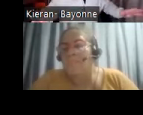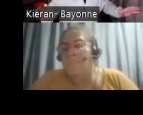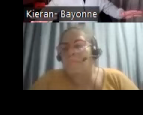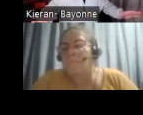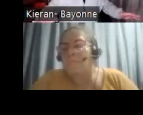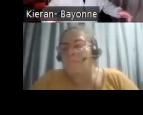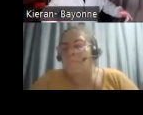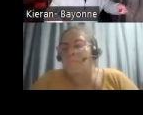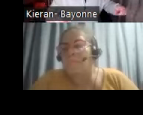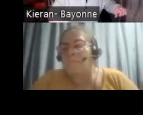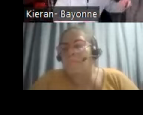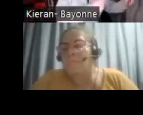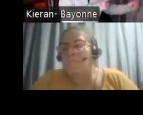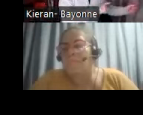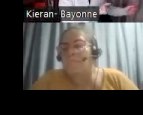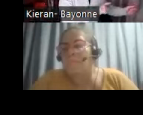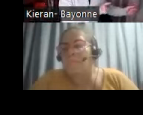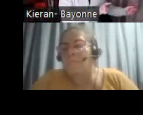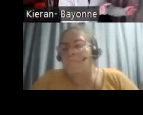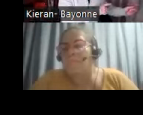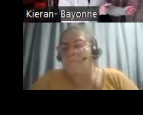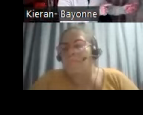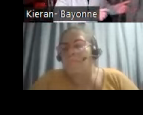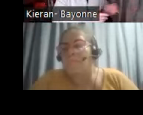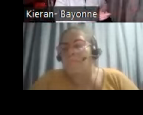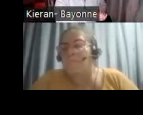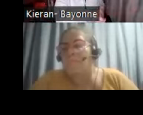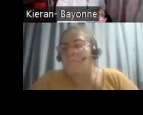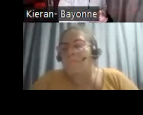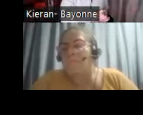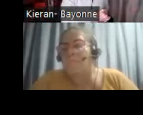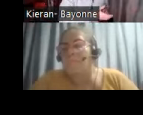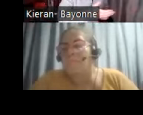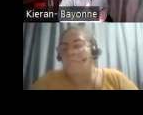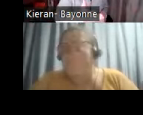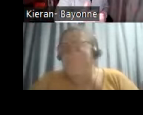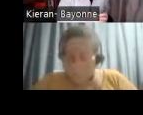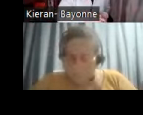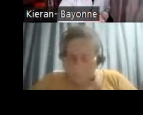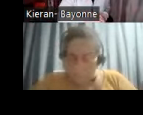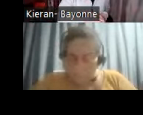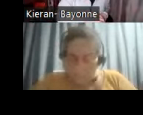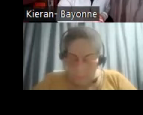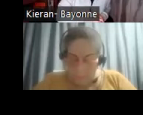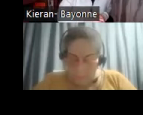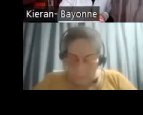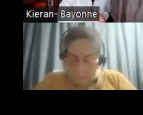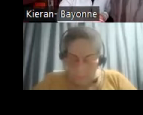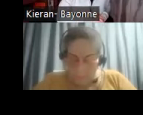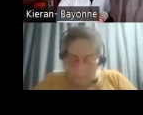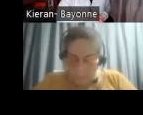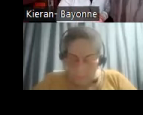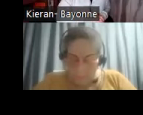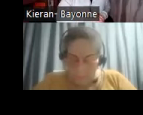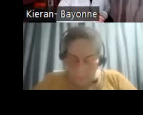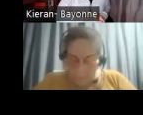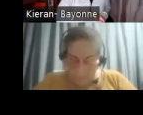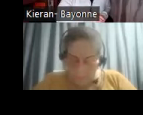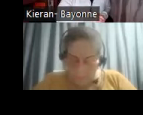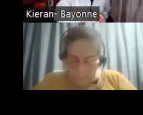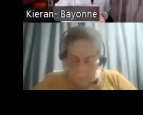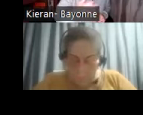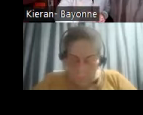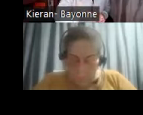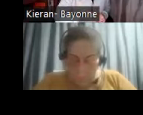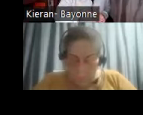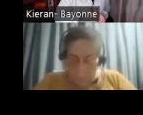on the sewer systems as they did when it was owned by Bayonne. So holding these people accountable when they're not doing their jobs they're supposed to do, when